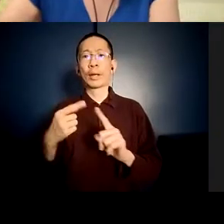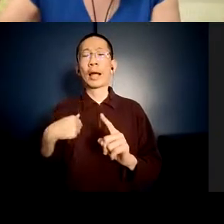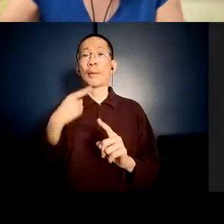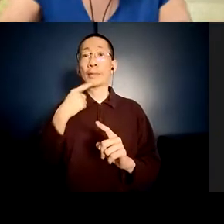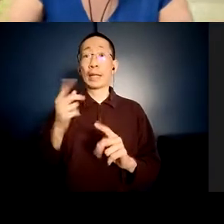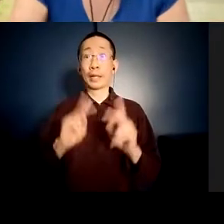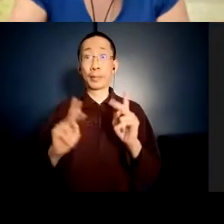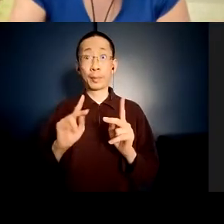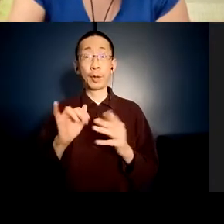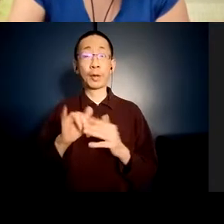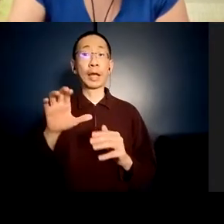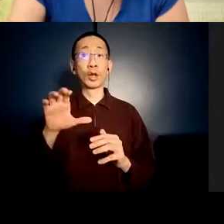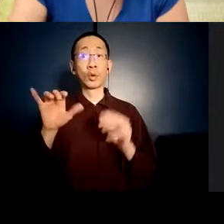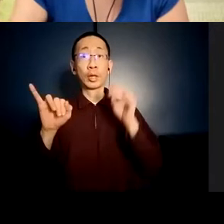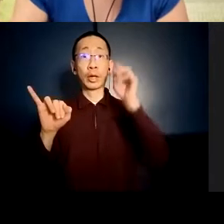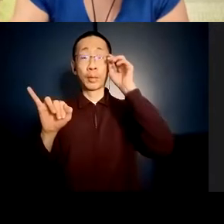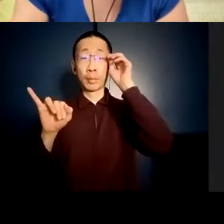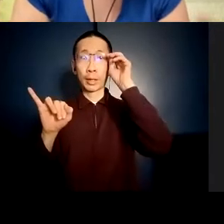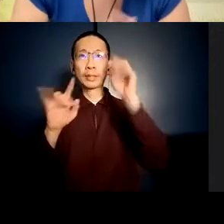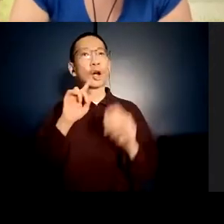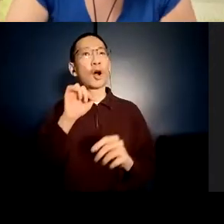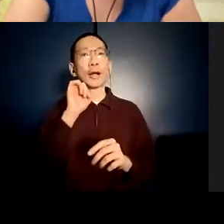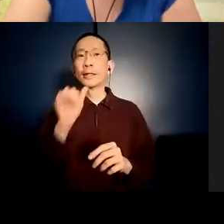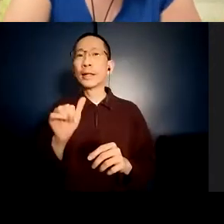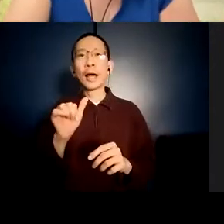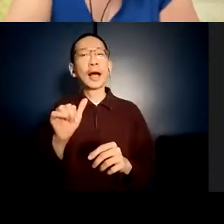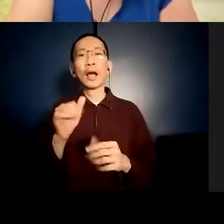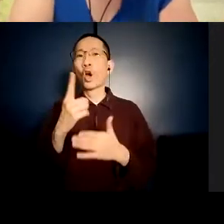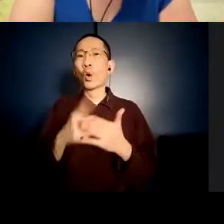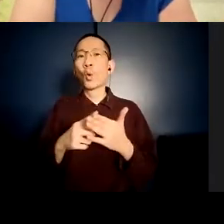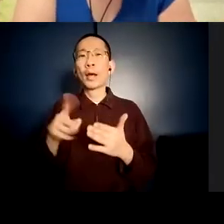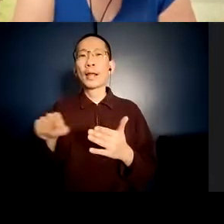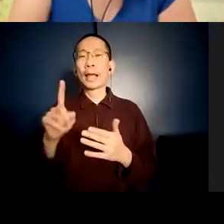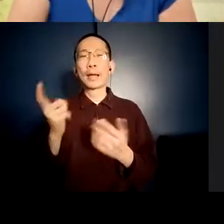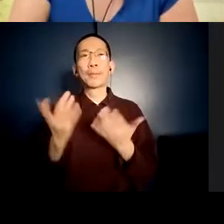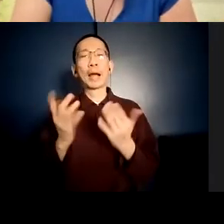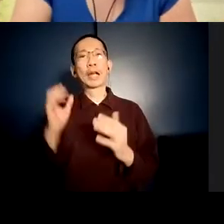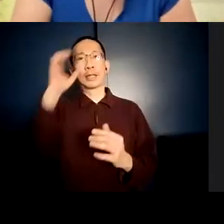that cochlear implants are not necessarily what they might think.